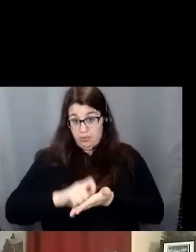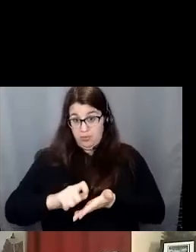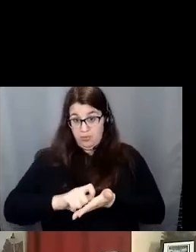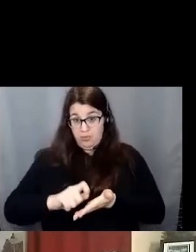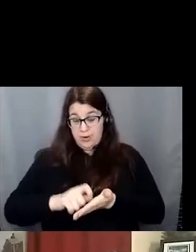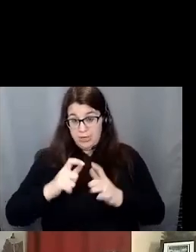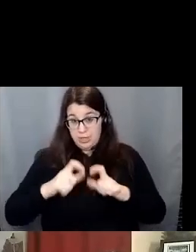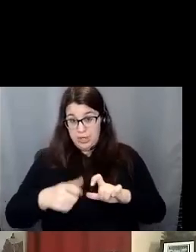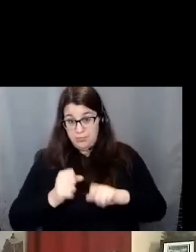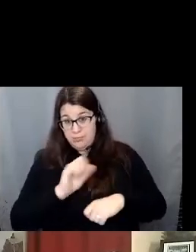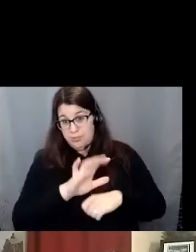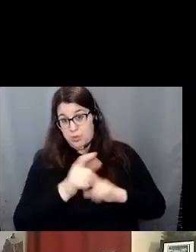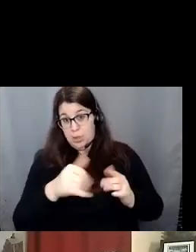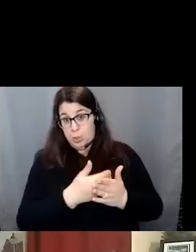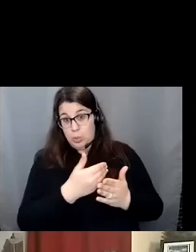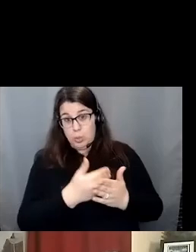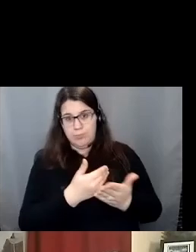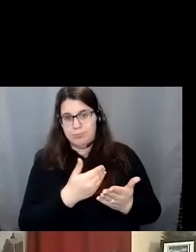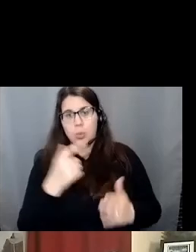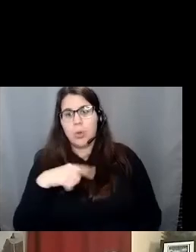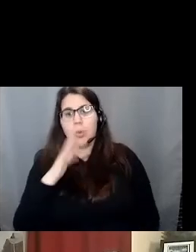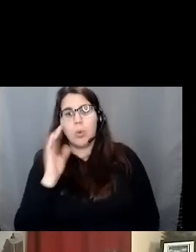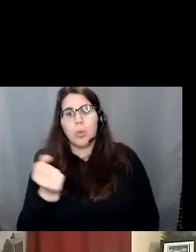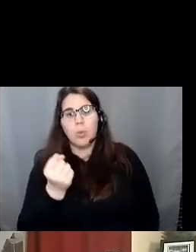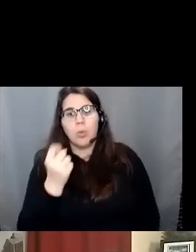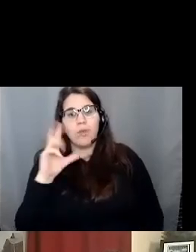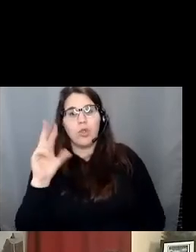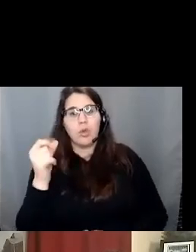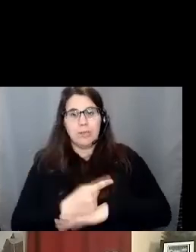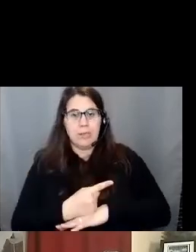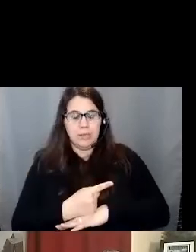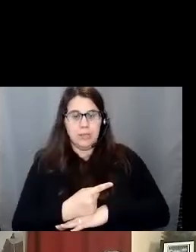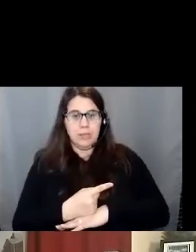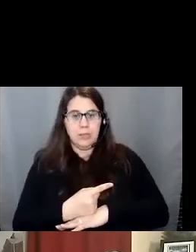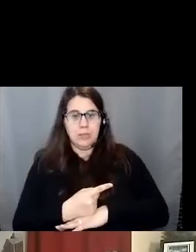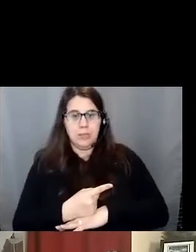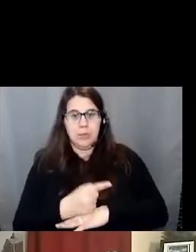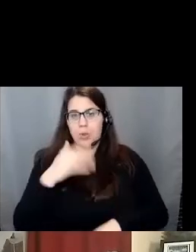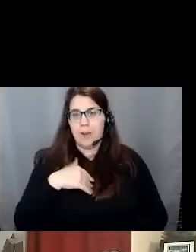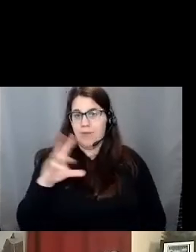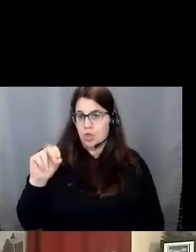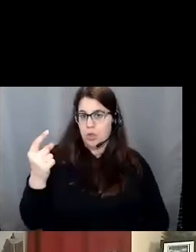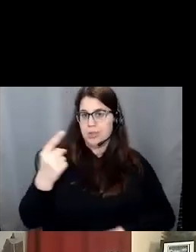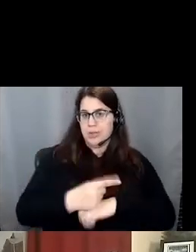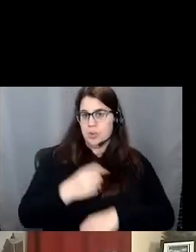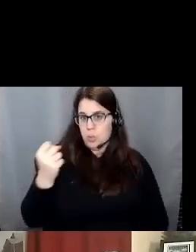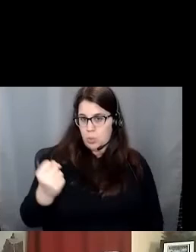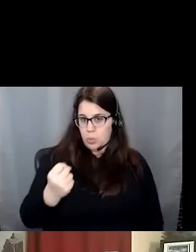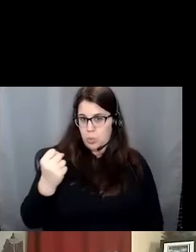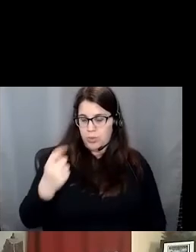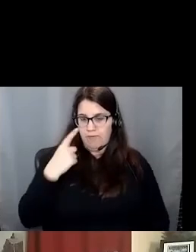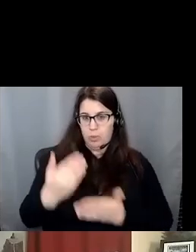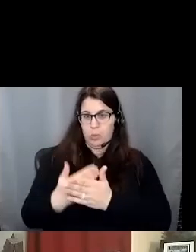address, that check will not be sent for 30 days. So there's a 30-day hold placed on sending anything to that new